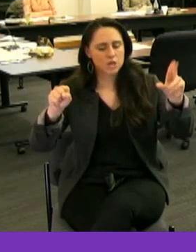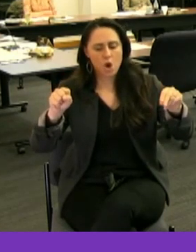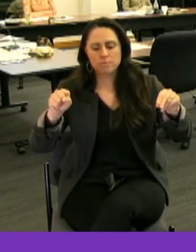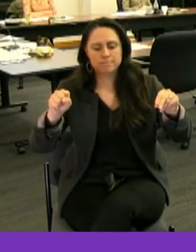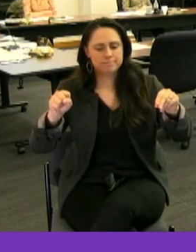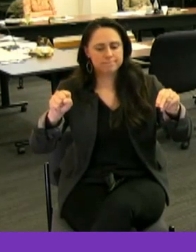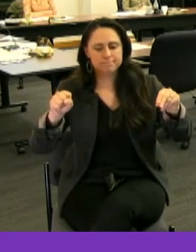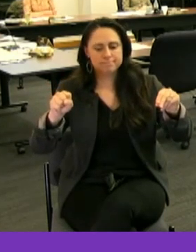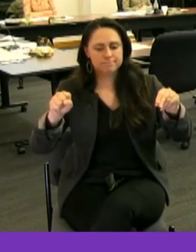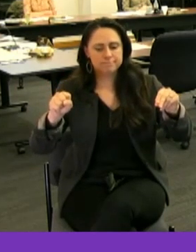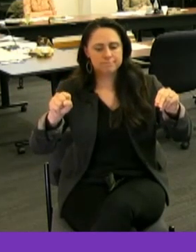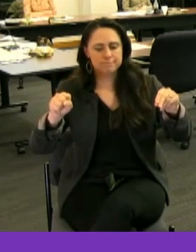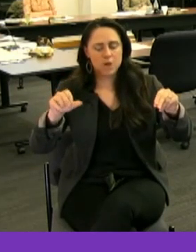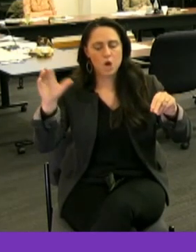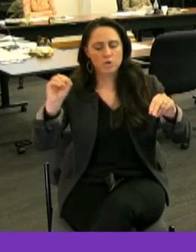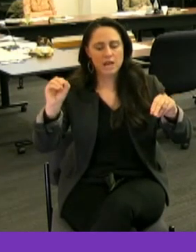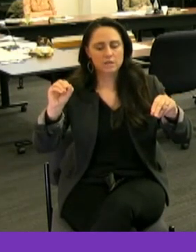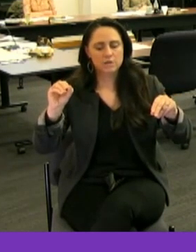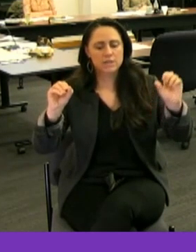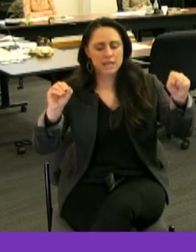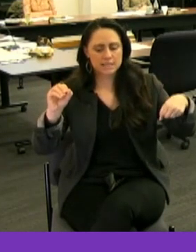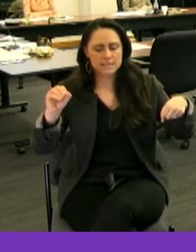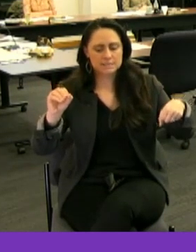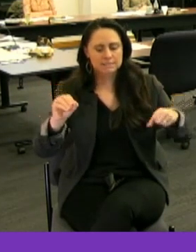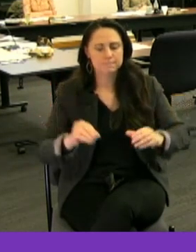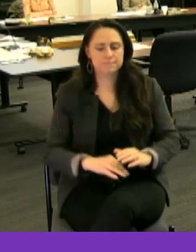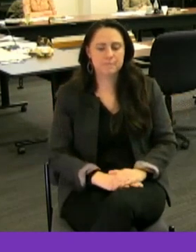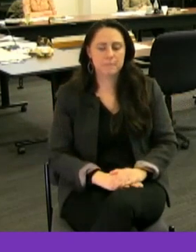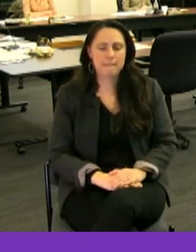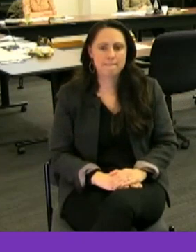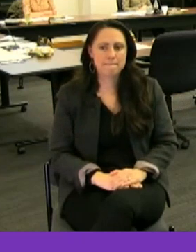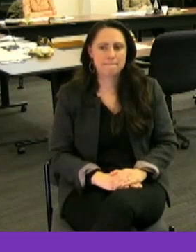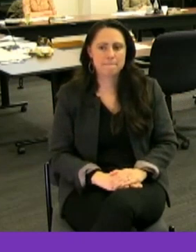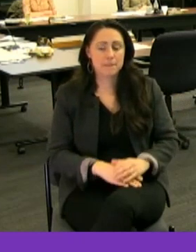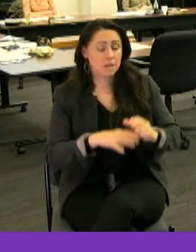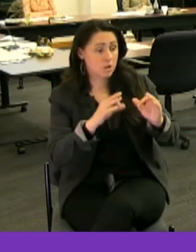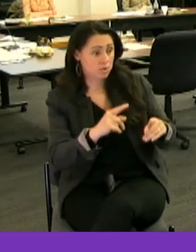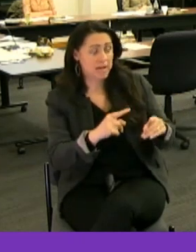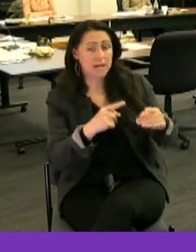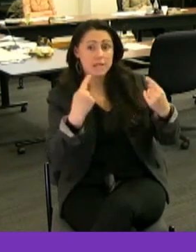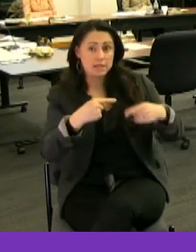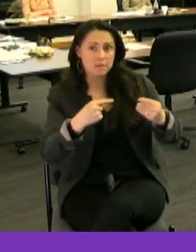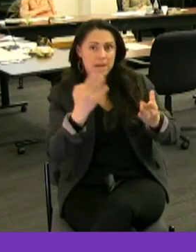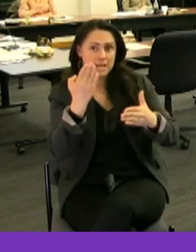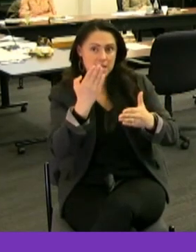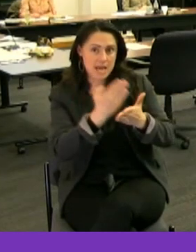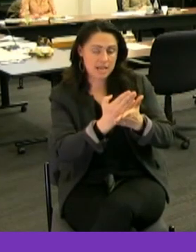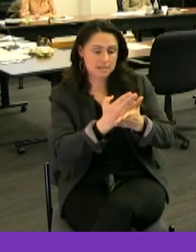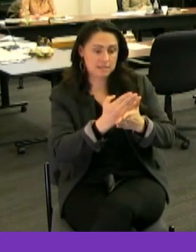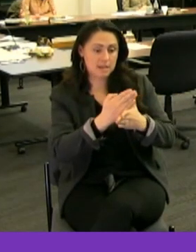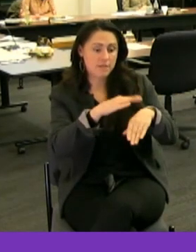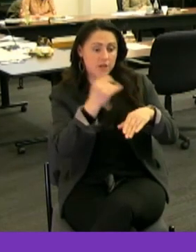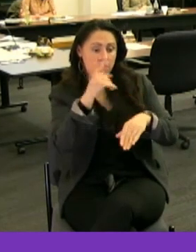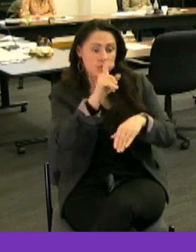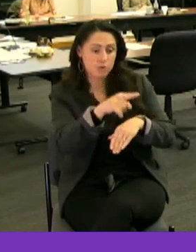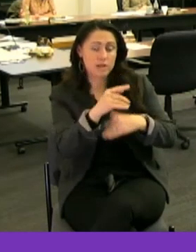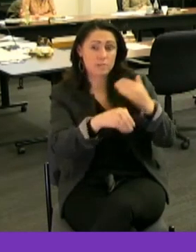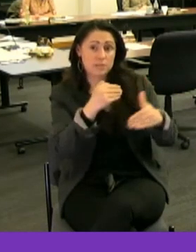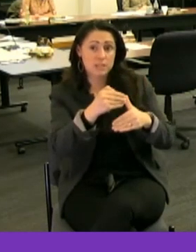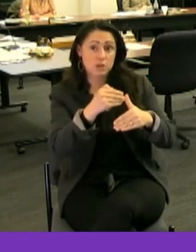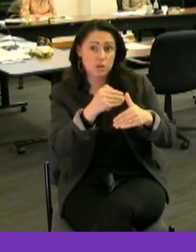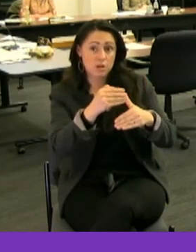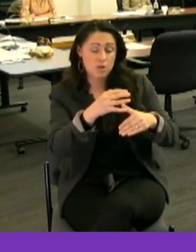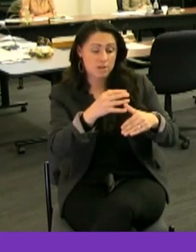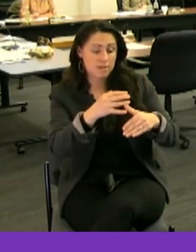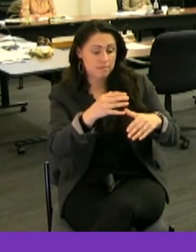No. And O'Connell. Yes. Okay, so the debate ends on the call for the question. That's the procedural matter, and now the